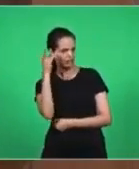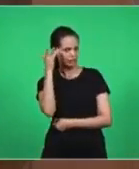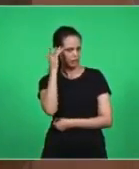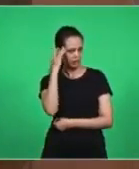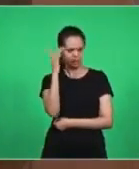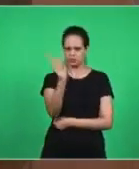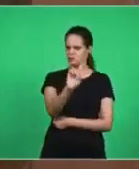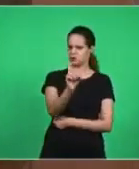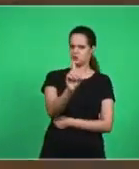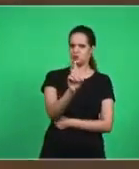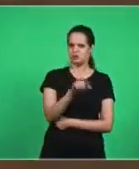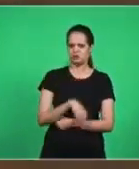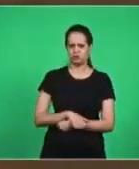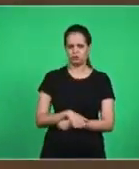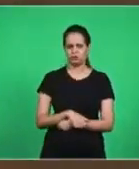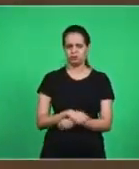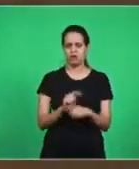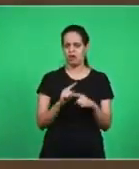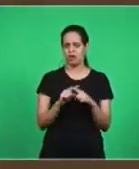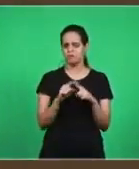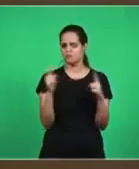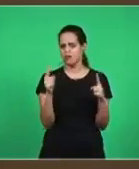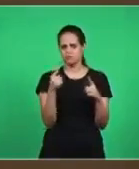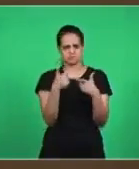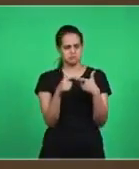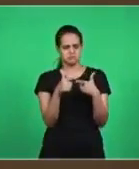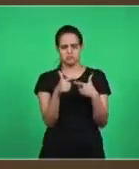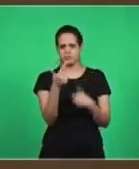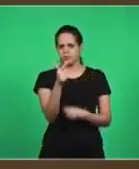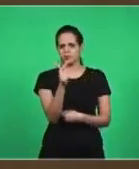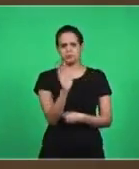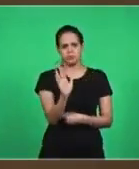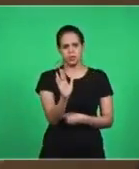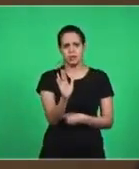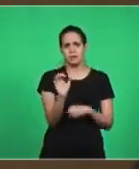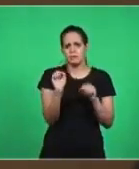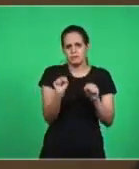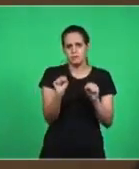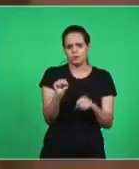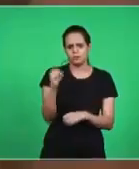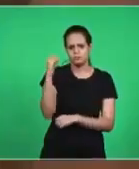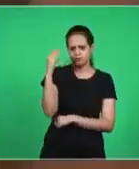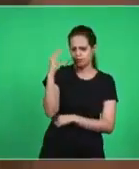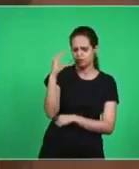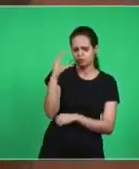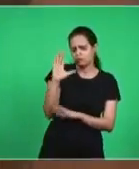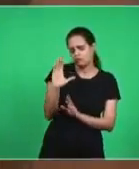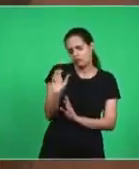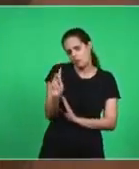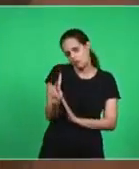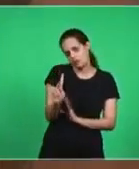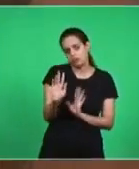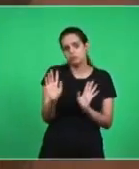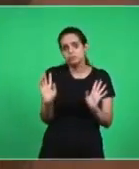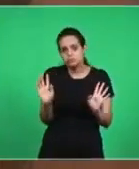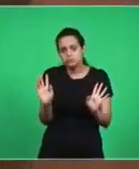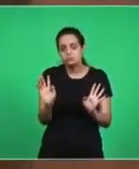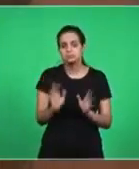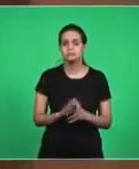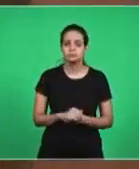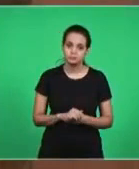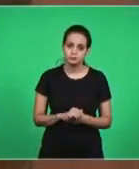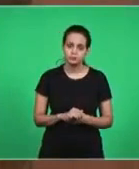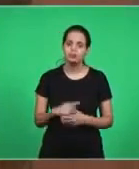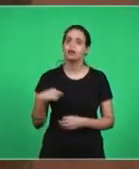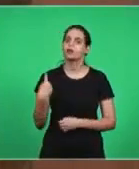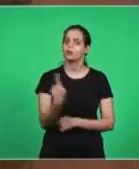I don't think he's from our ministry. He may also be from Cariacica.